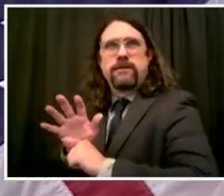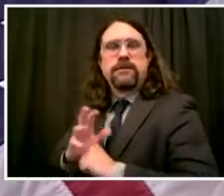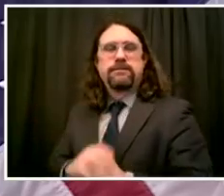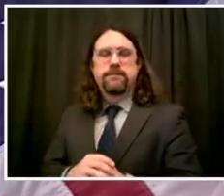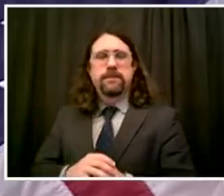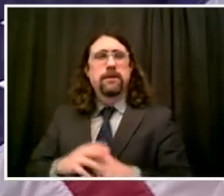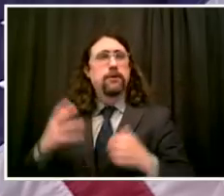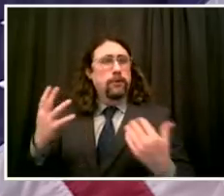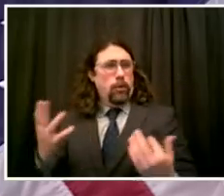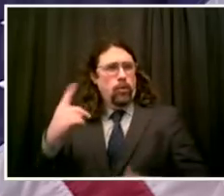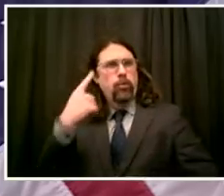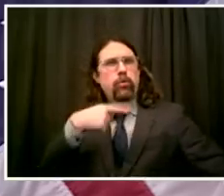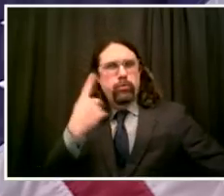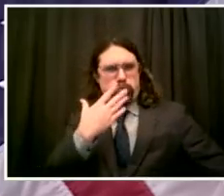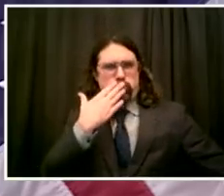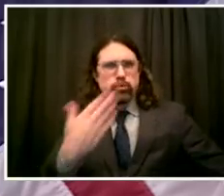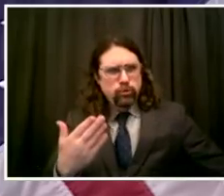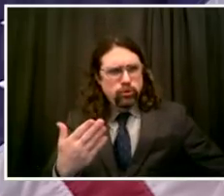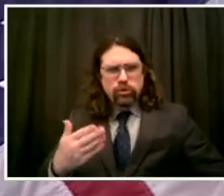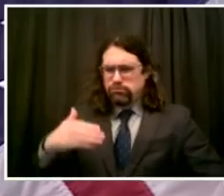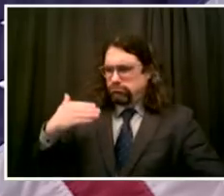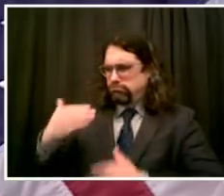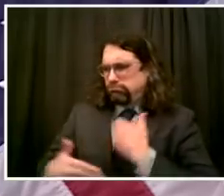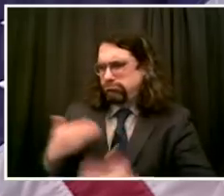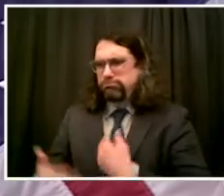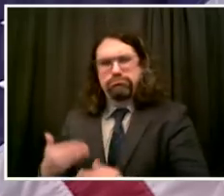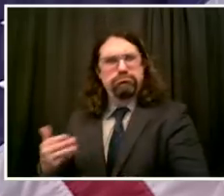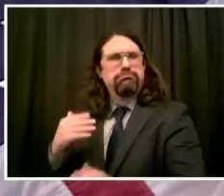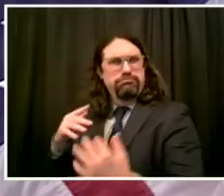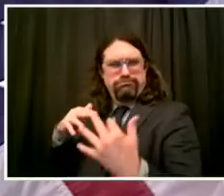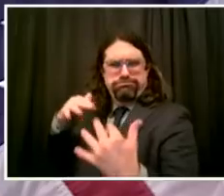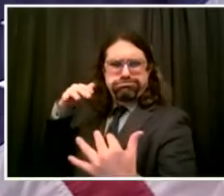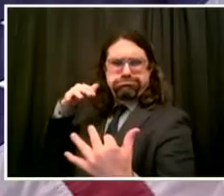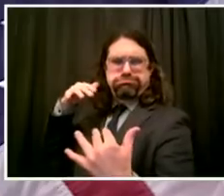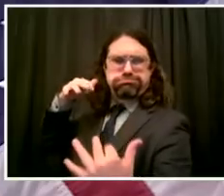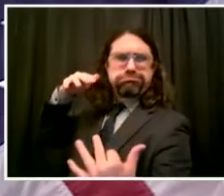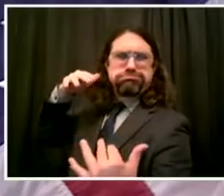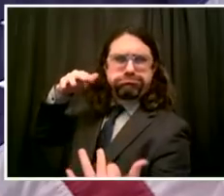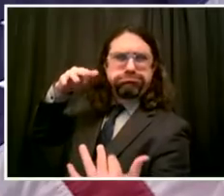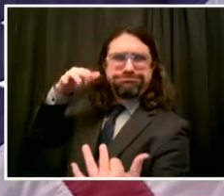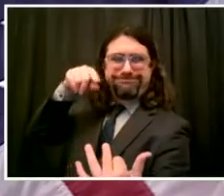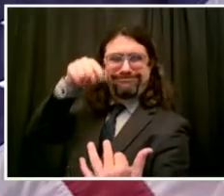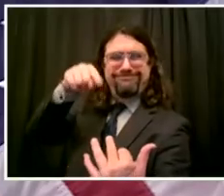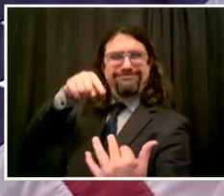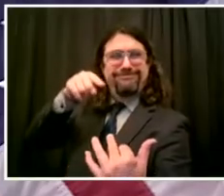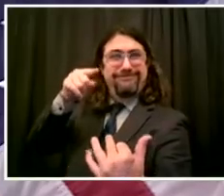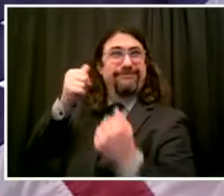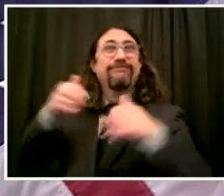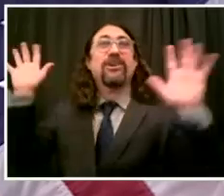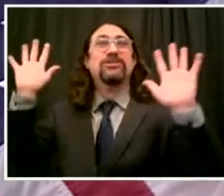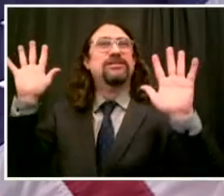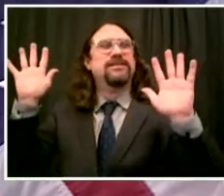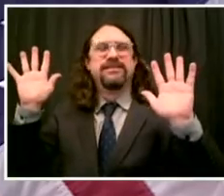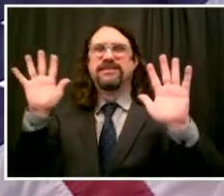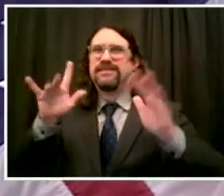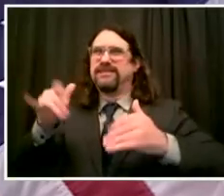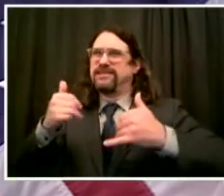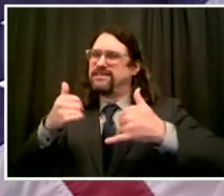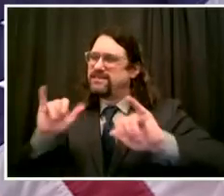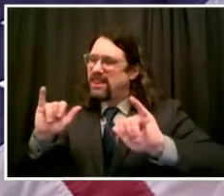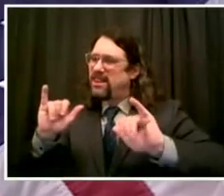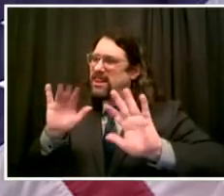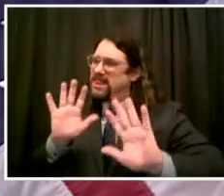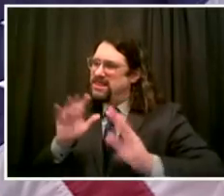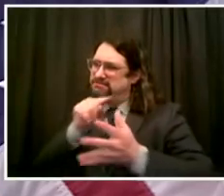city, the healthcare disparities in particular that have been so striking and painful in this crisis. We